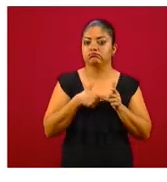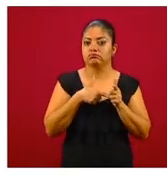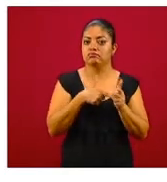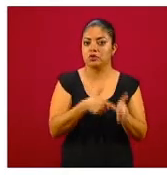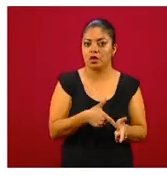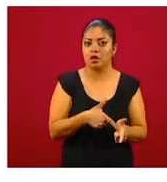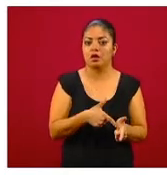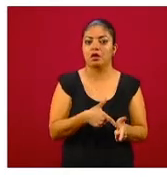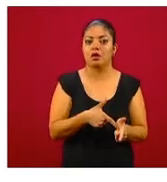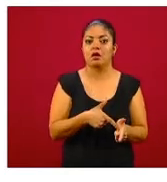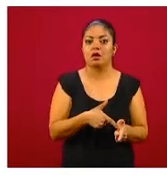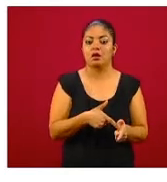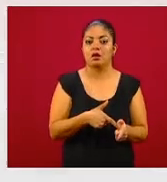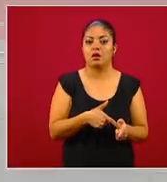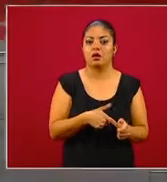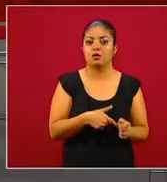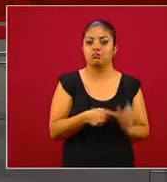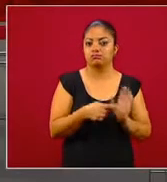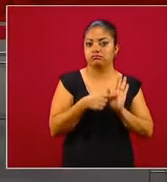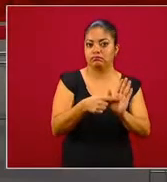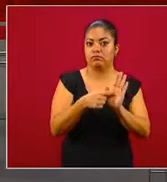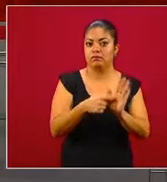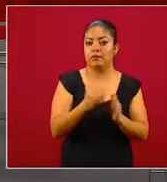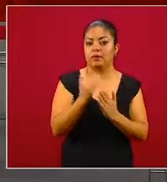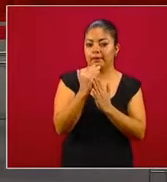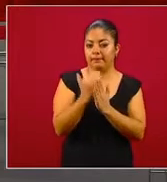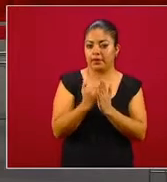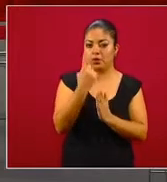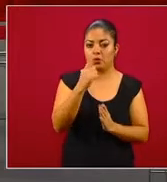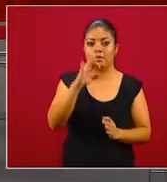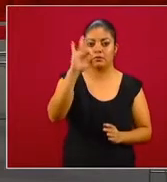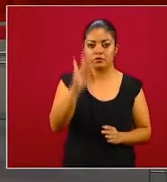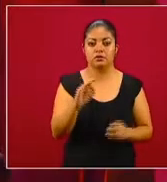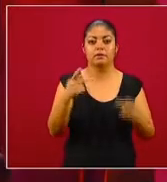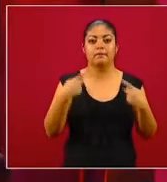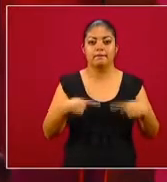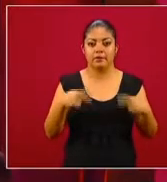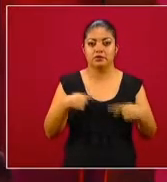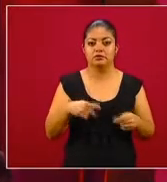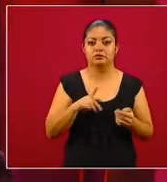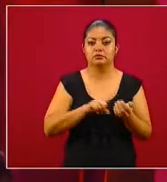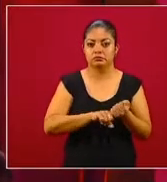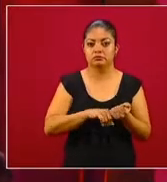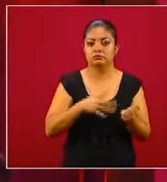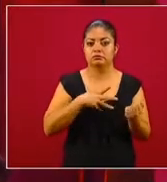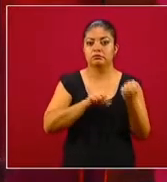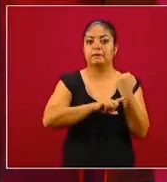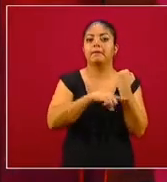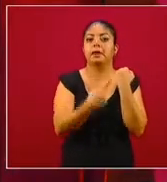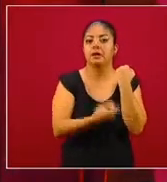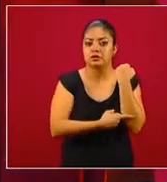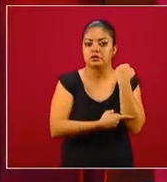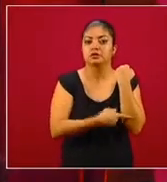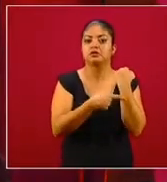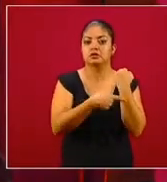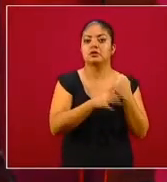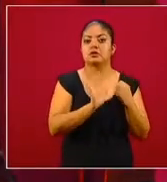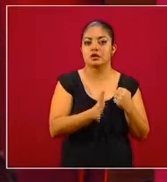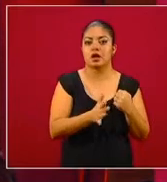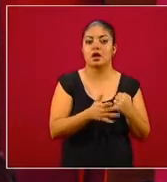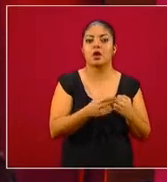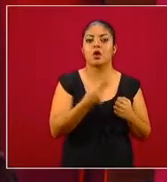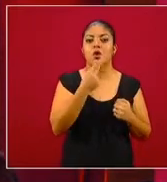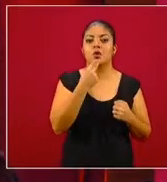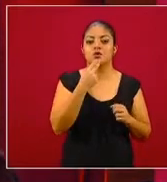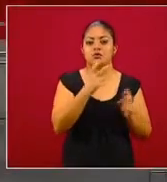we're still reportando un reporting on dato de menos del information from them, 1% which is de fewer than personas en 1% estado de of people embarazo who are que pregnant han and who otorgado y have han entered utilizado